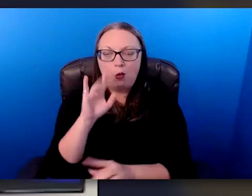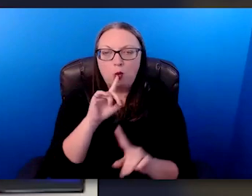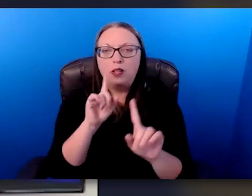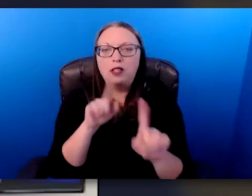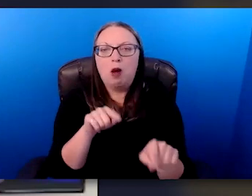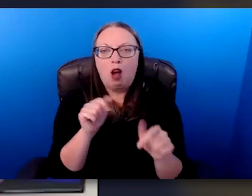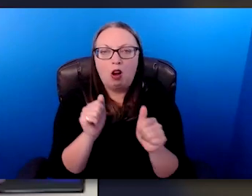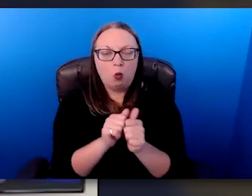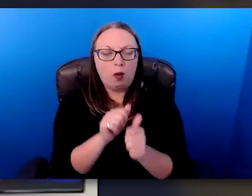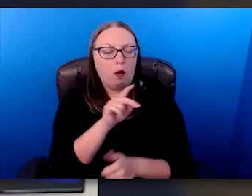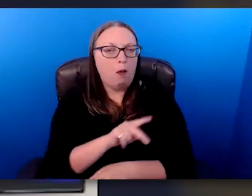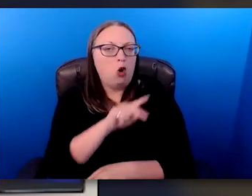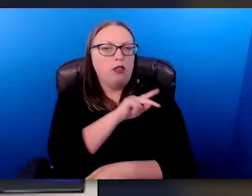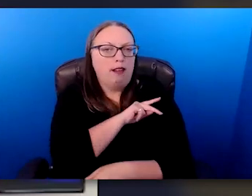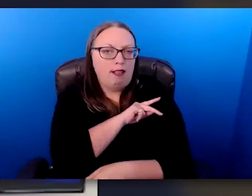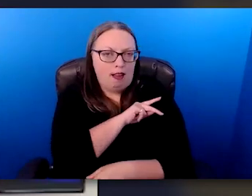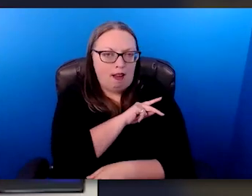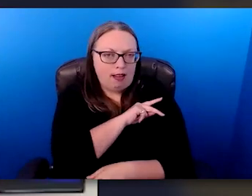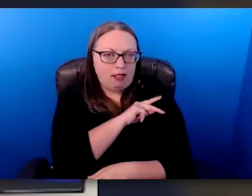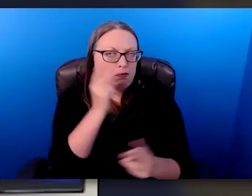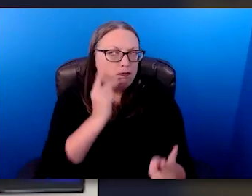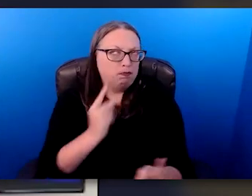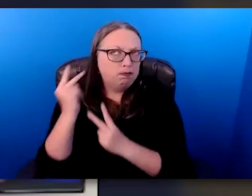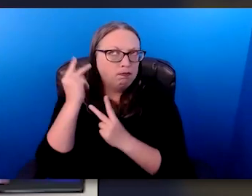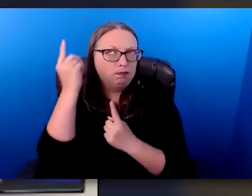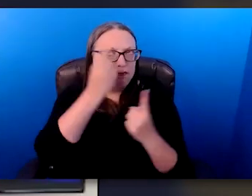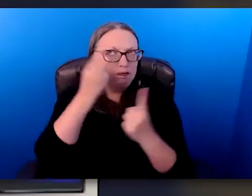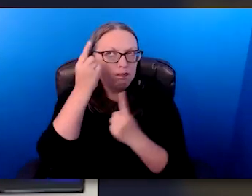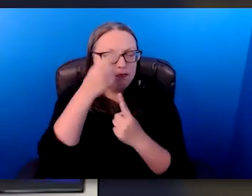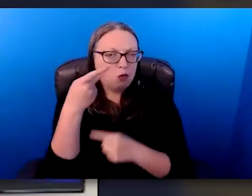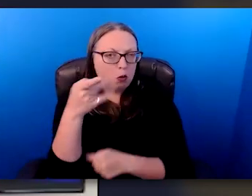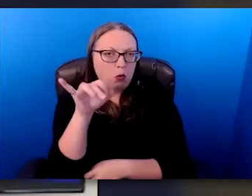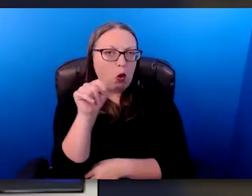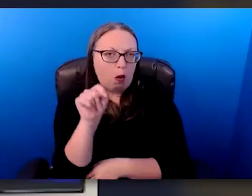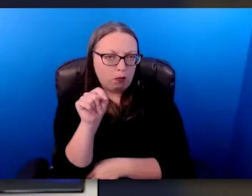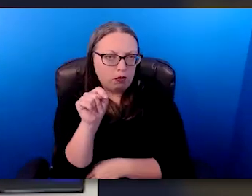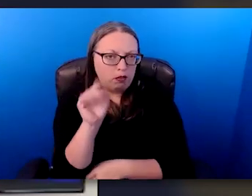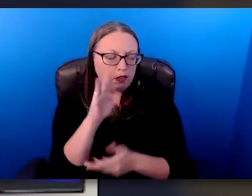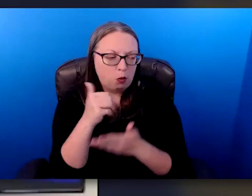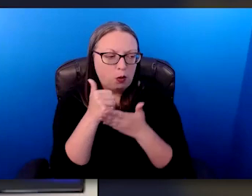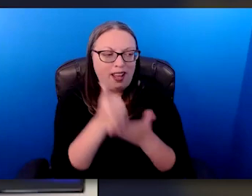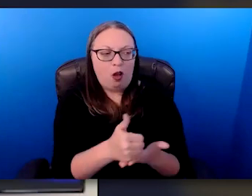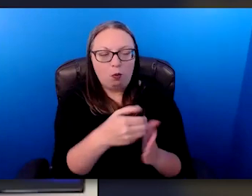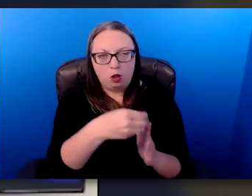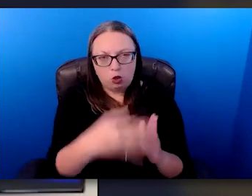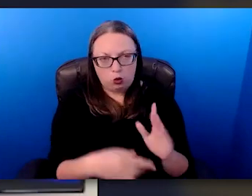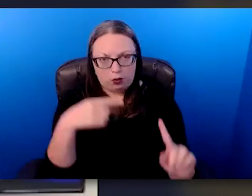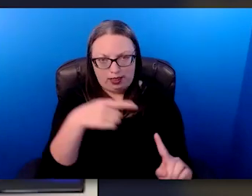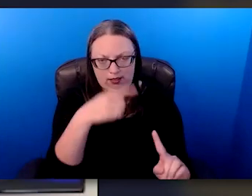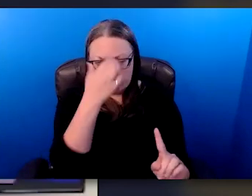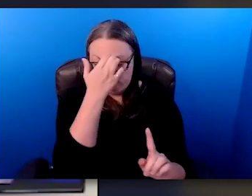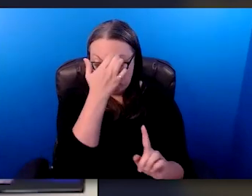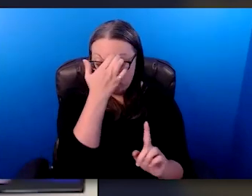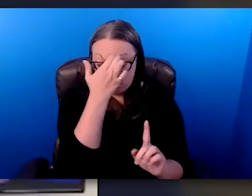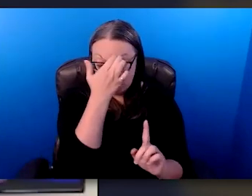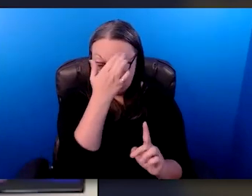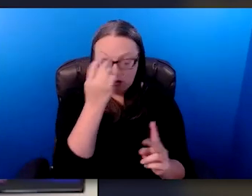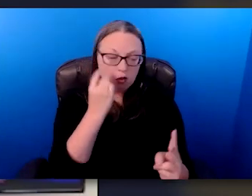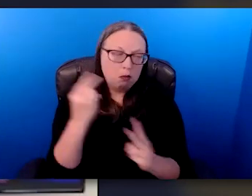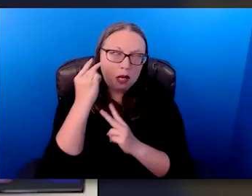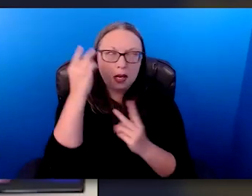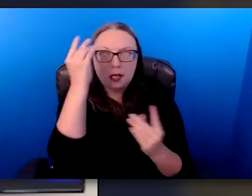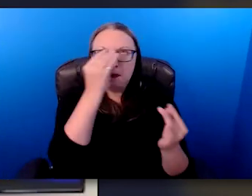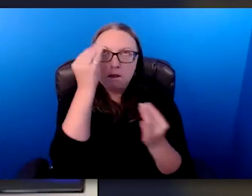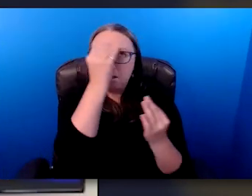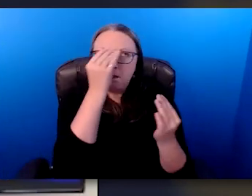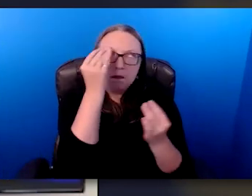a personalized reflection prompt that would help the student then reflect on what program they